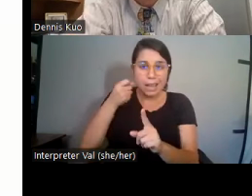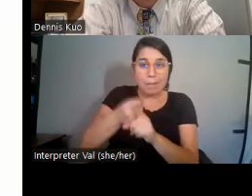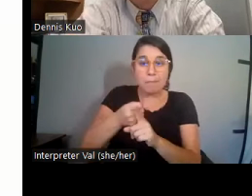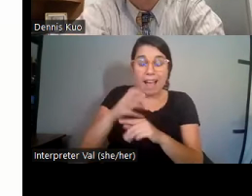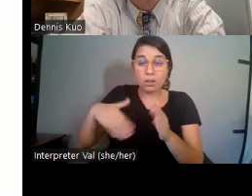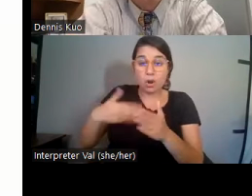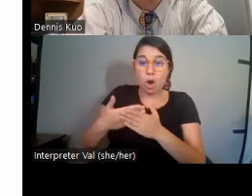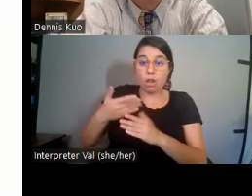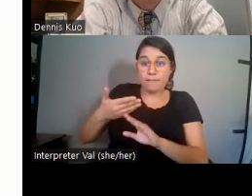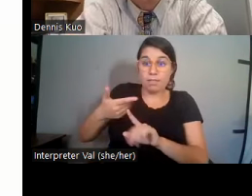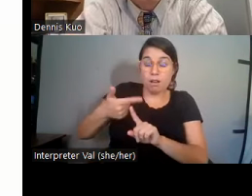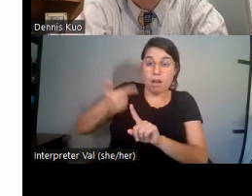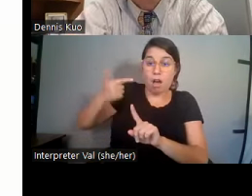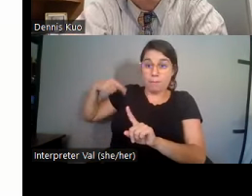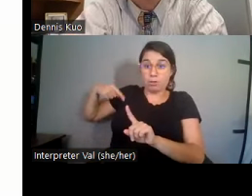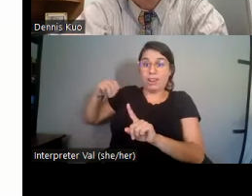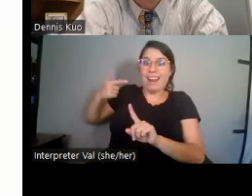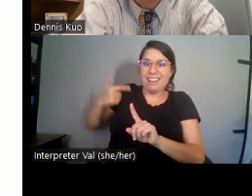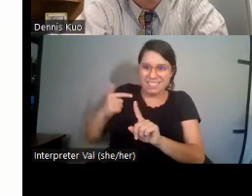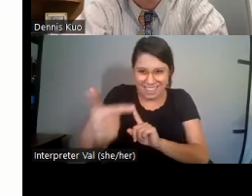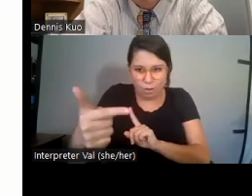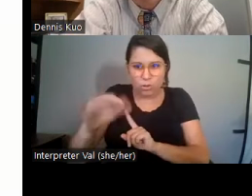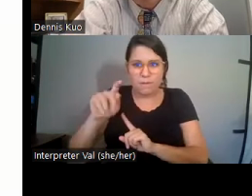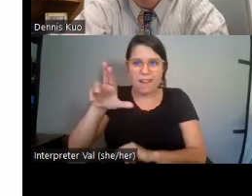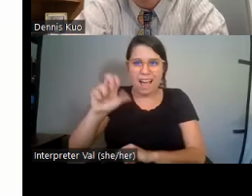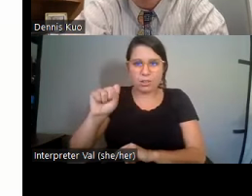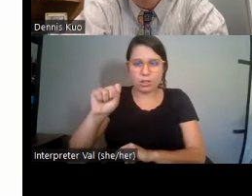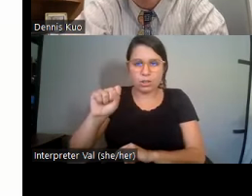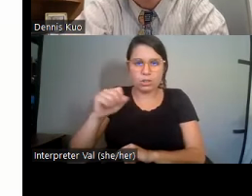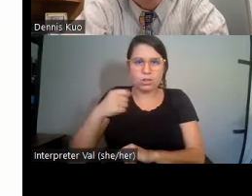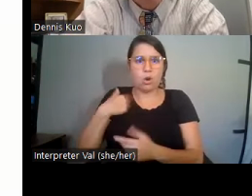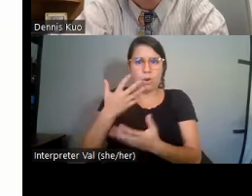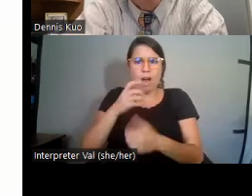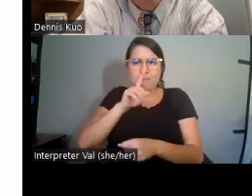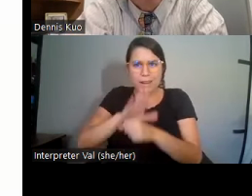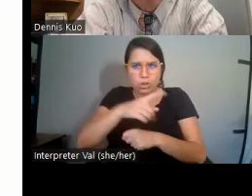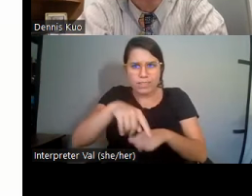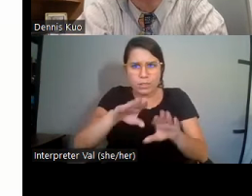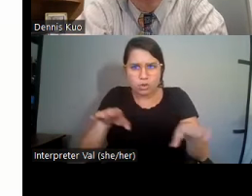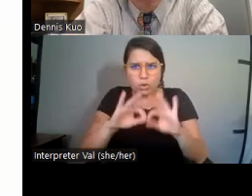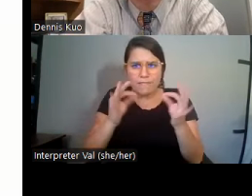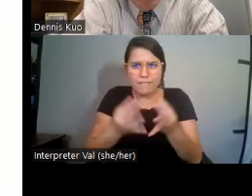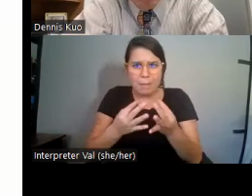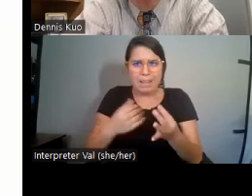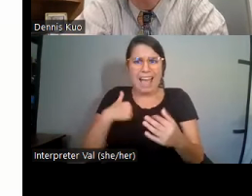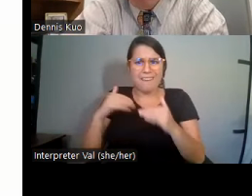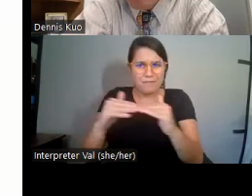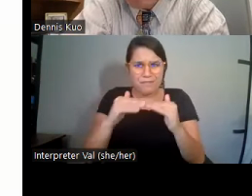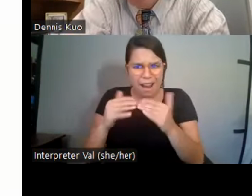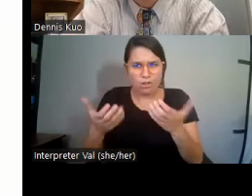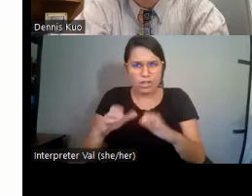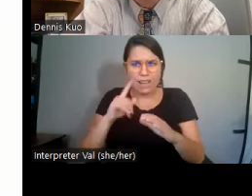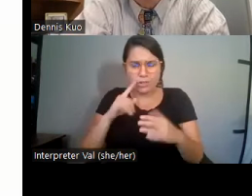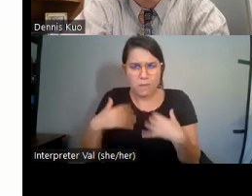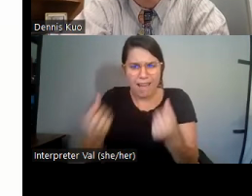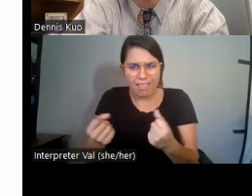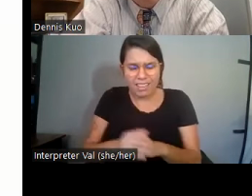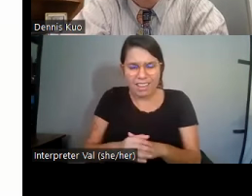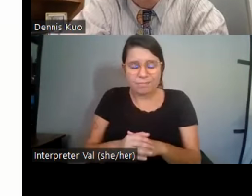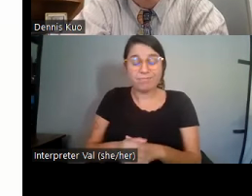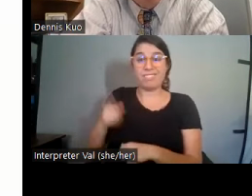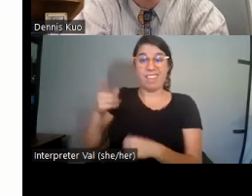that prevent children and youth with special healthcare needs from a fair and just opportunity to be healthy. A call for healthcare systems to